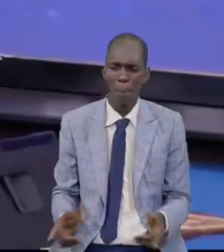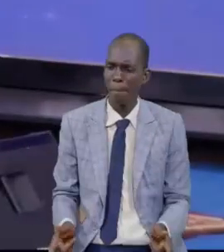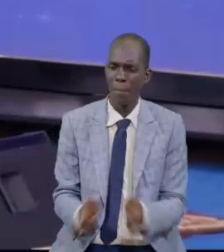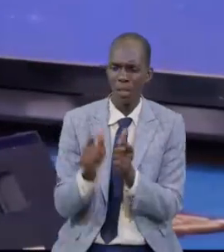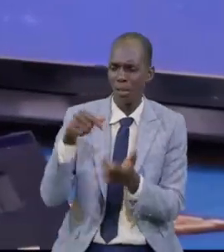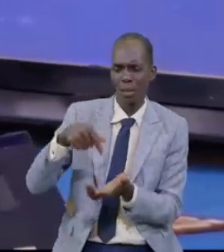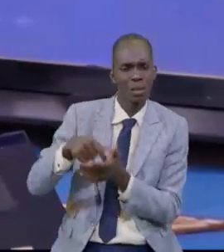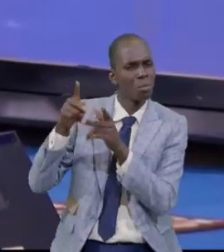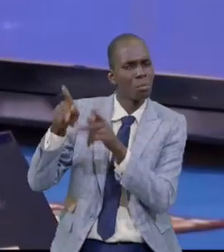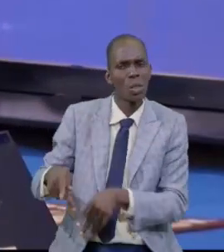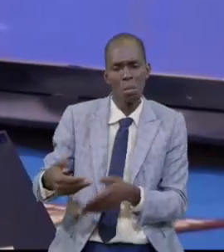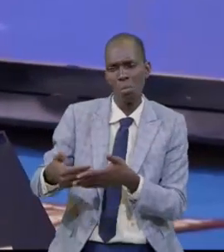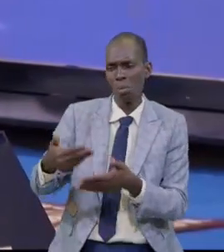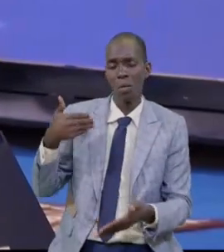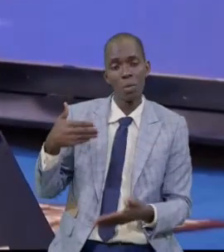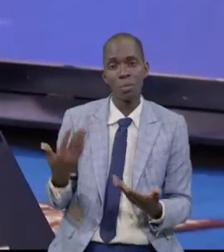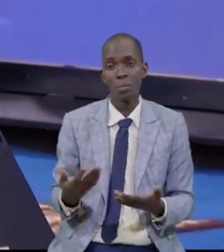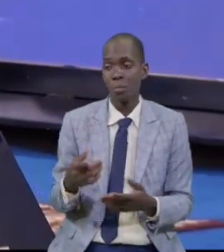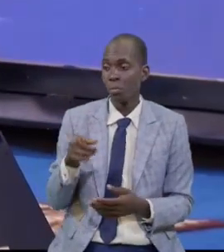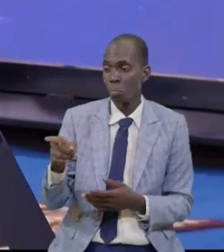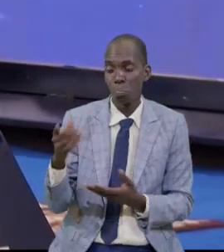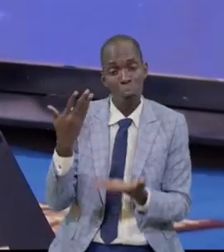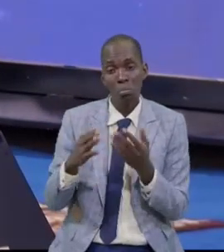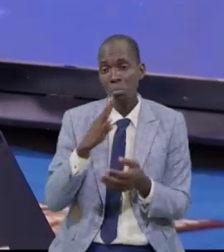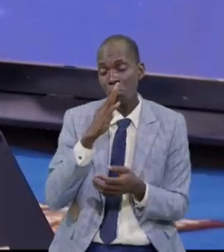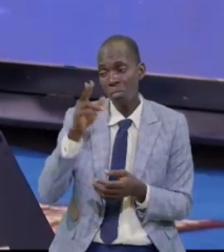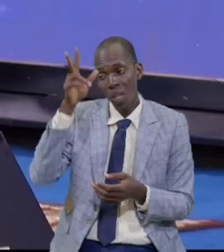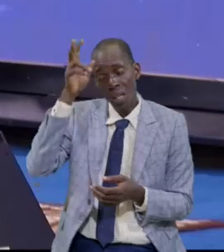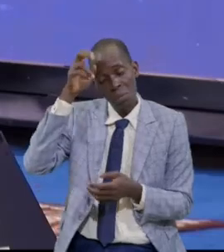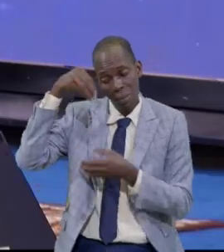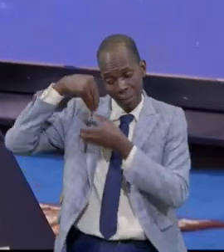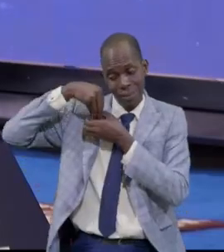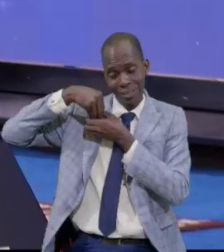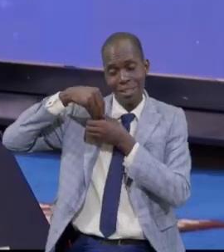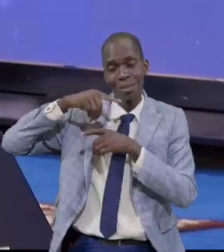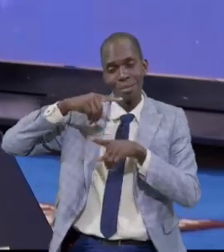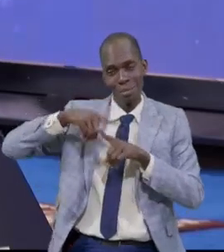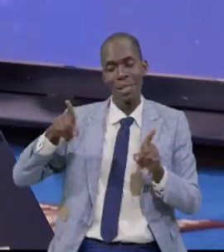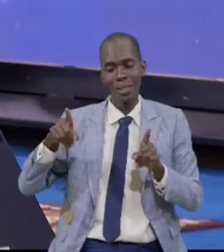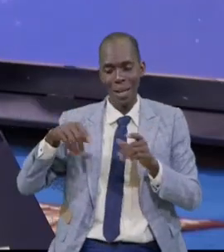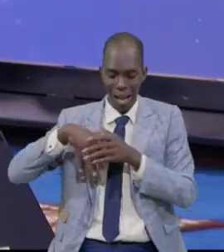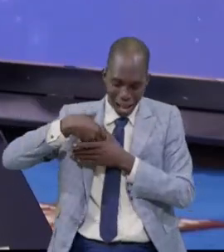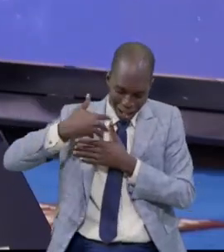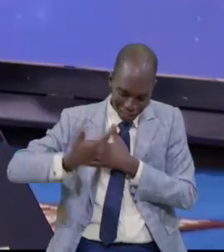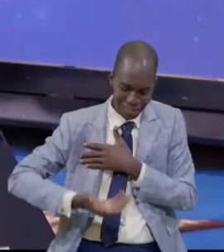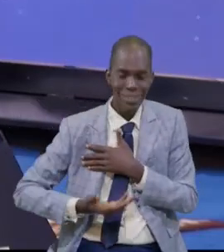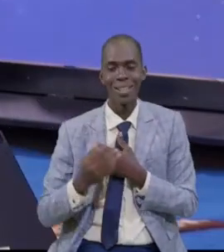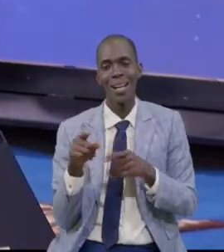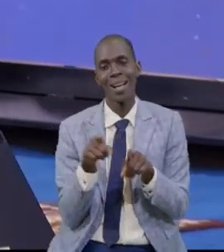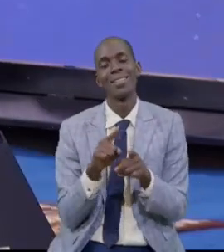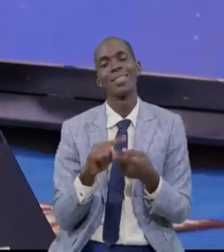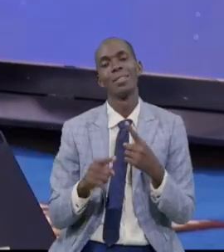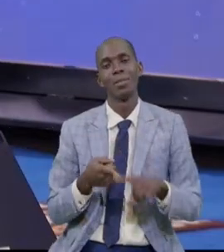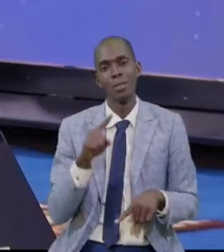be a demon inside and a friend outside.